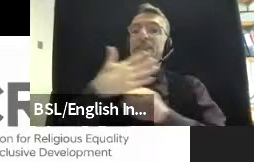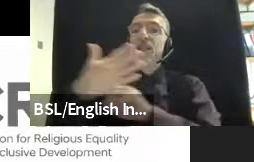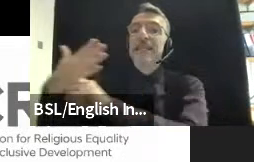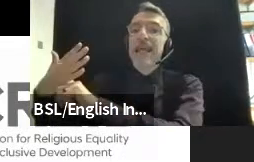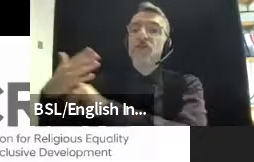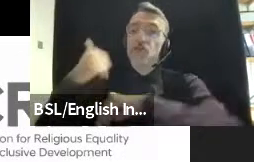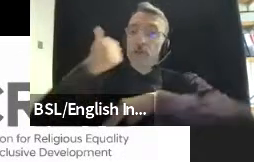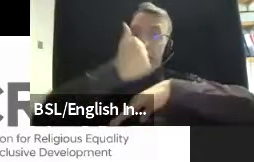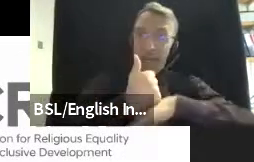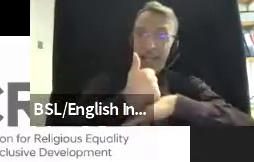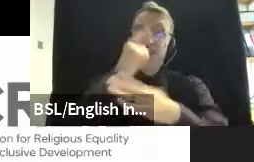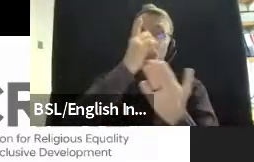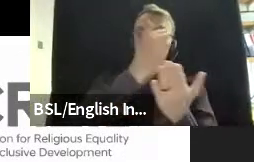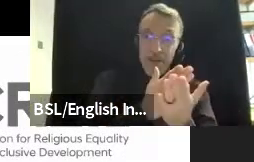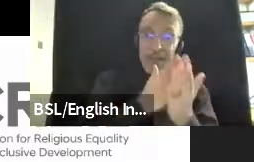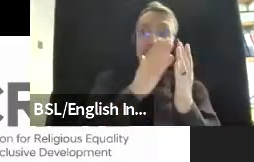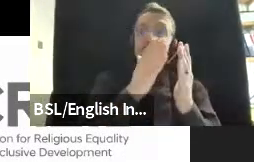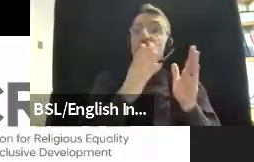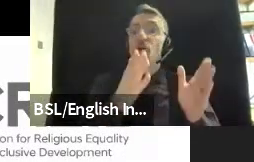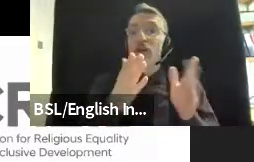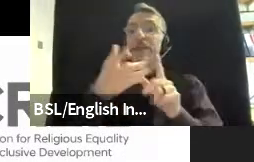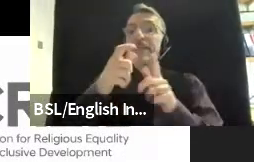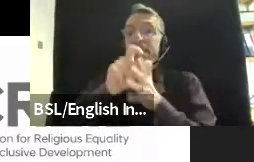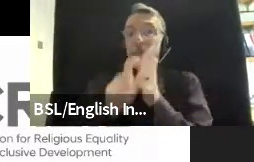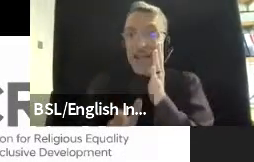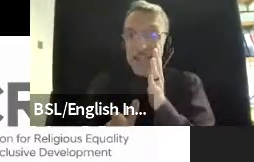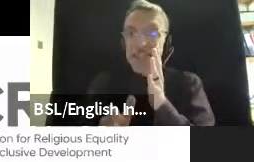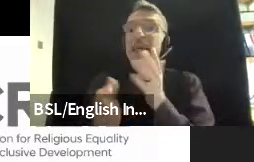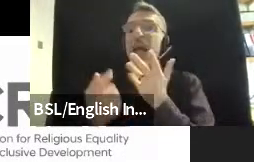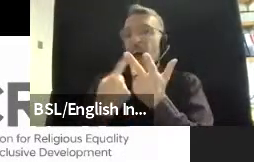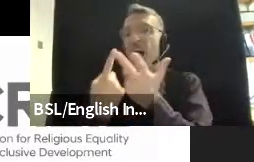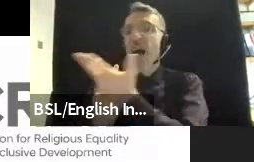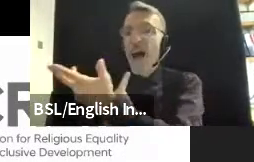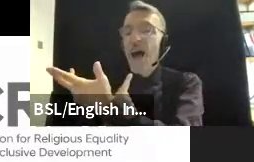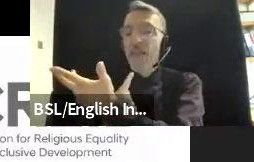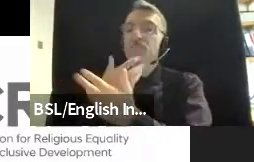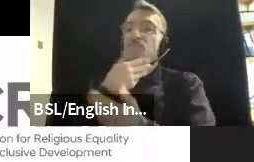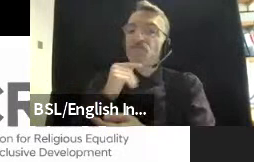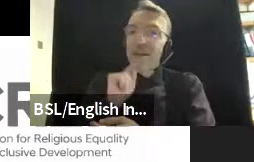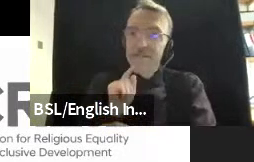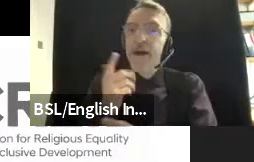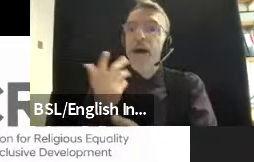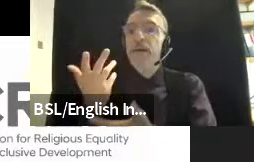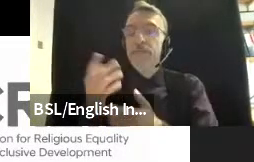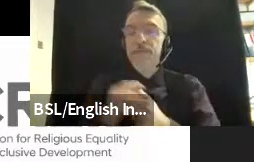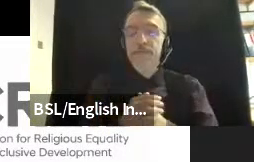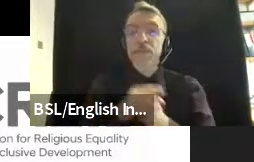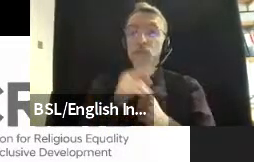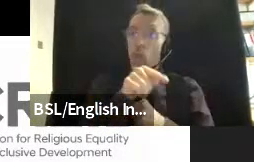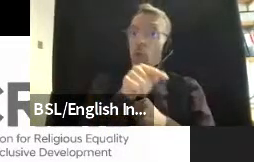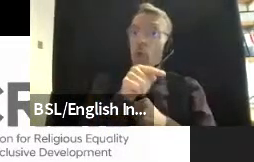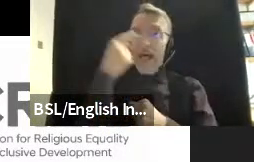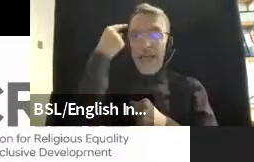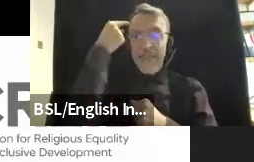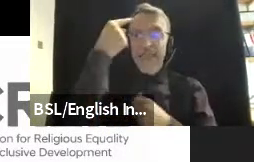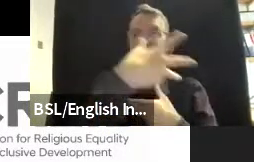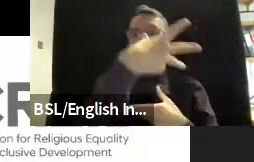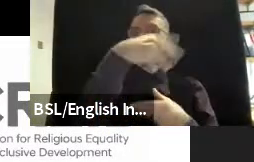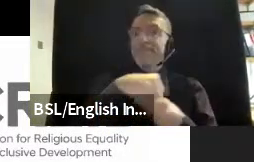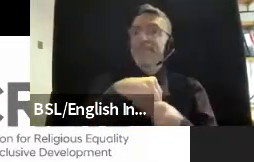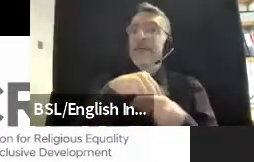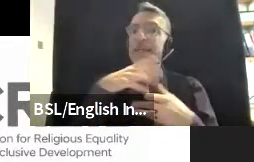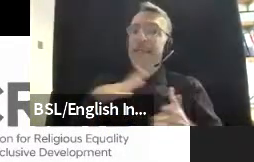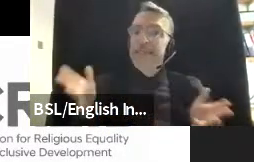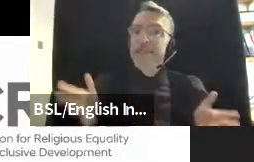on the religion, disability, any gender. I think we need to also